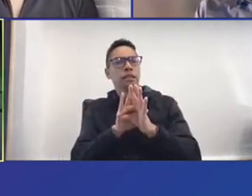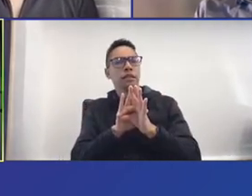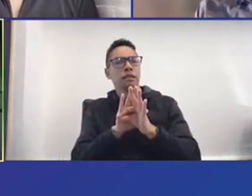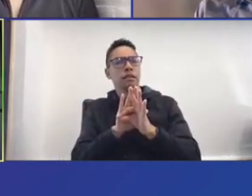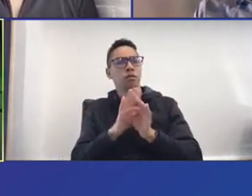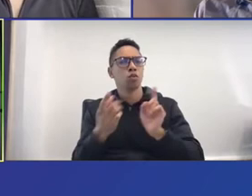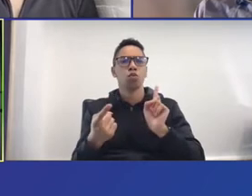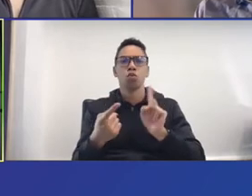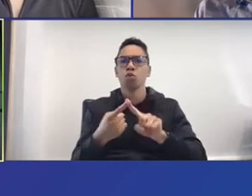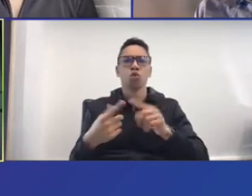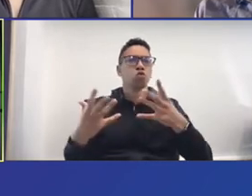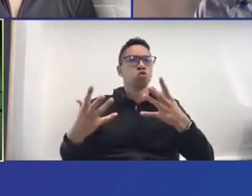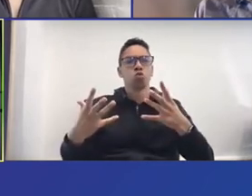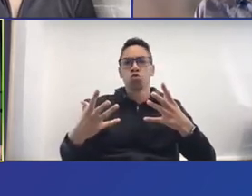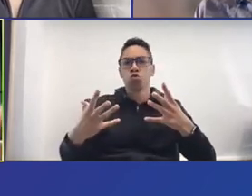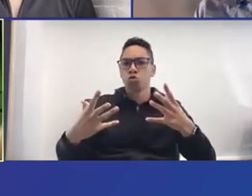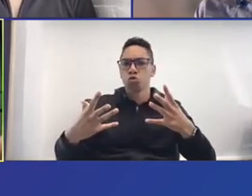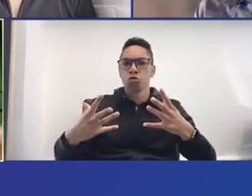to